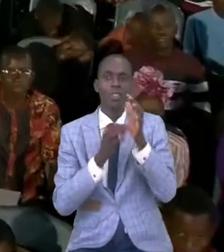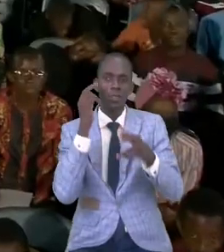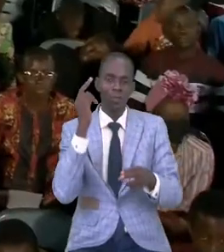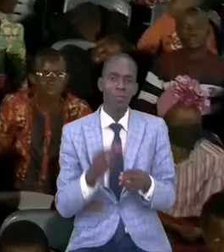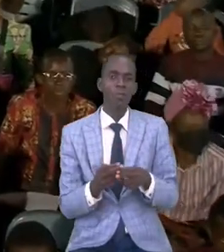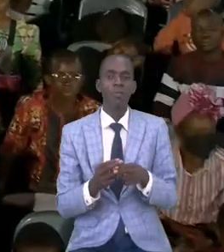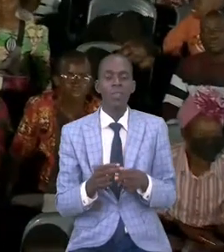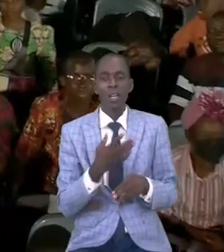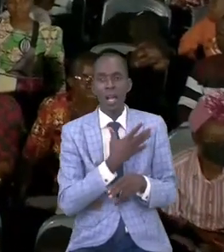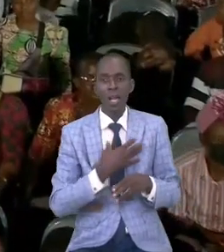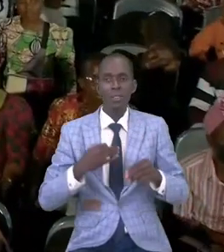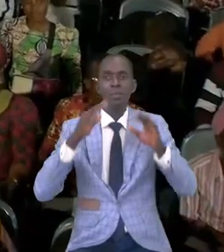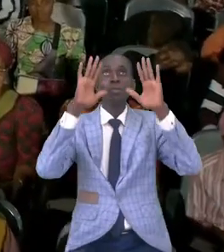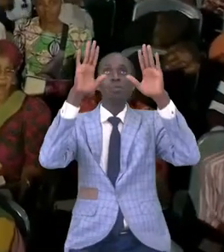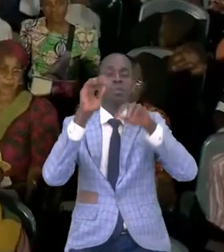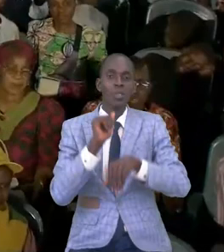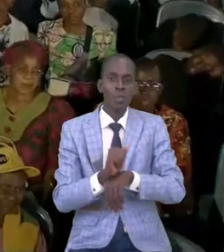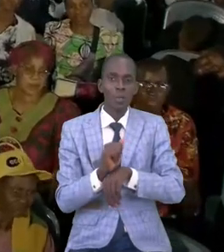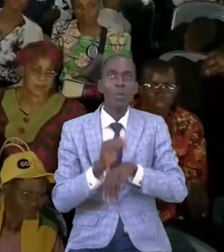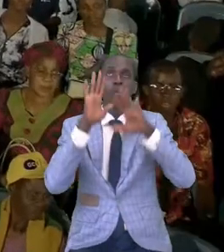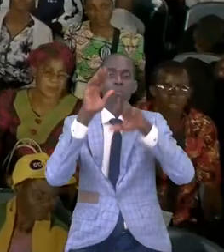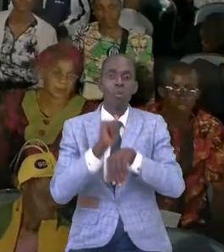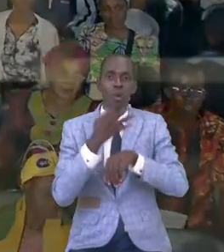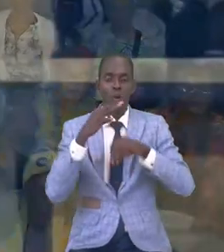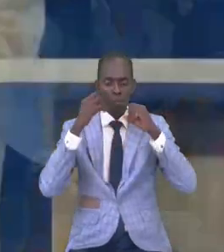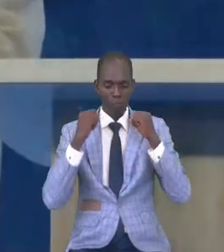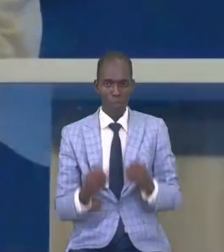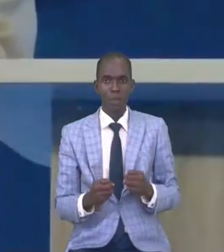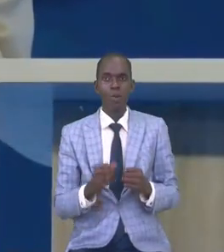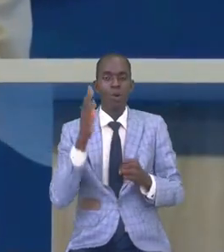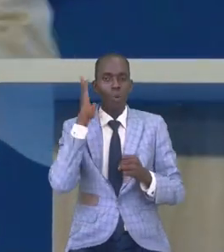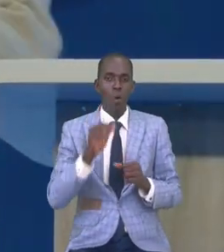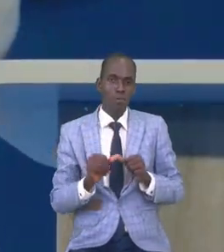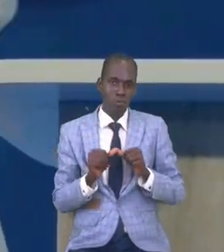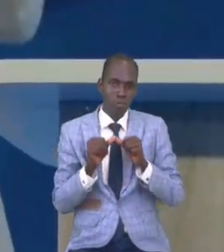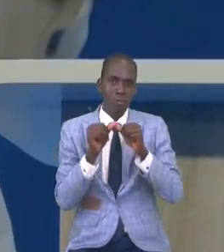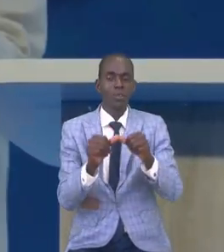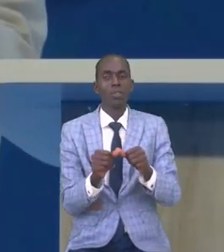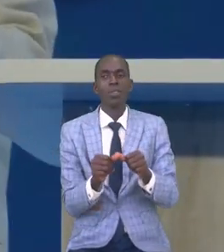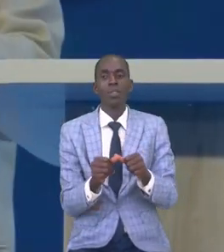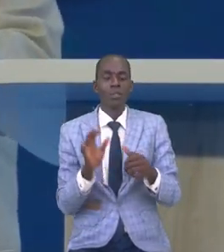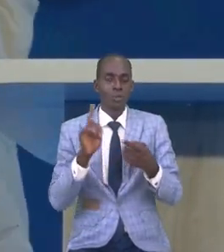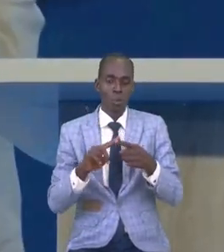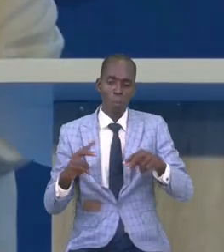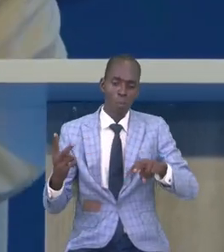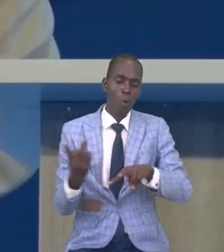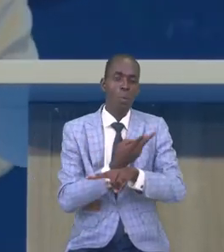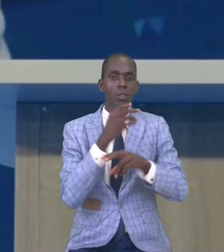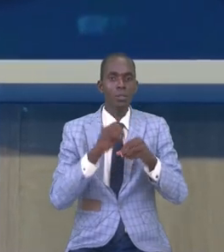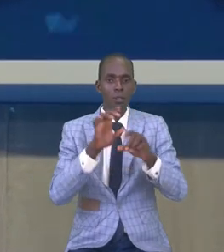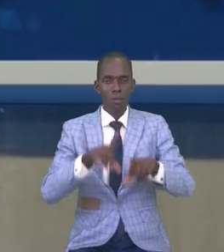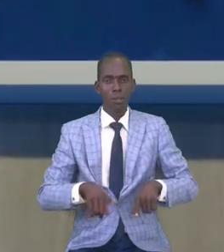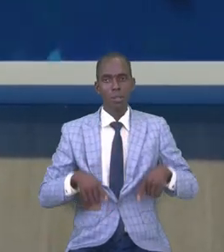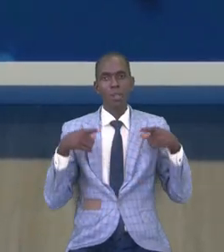And miracles of power will continue to multiply in your